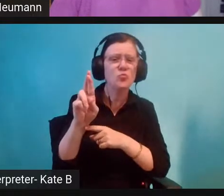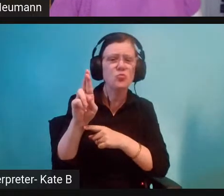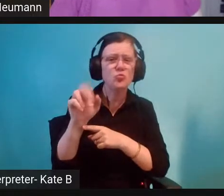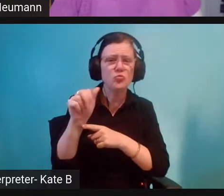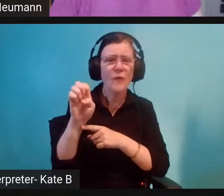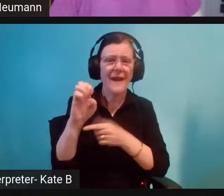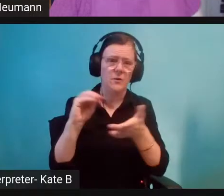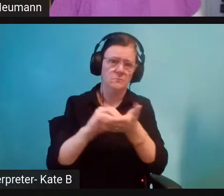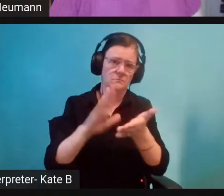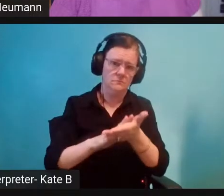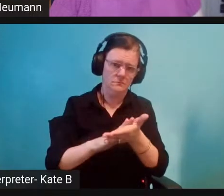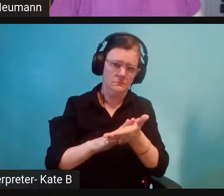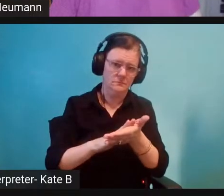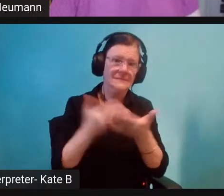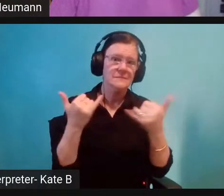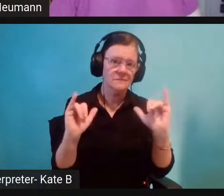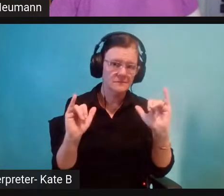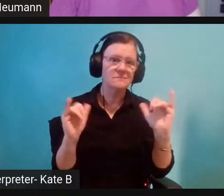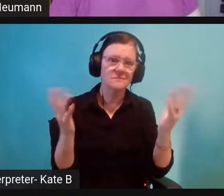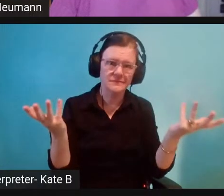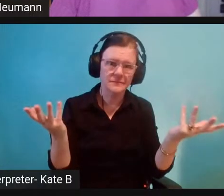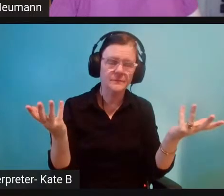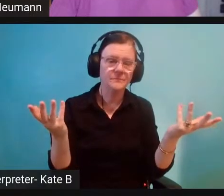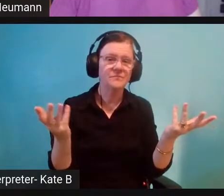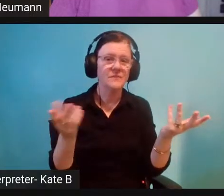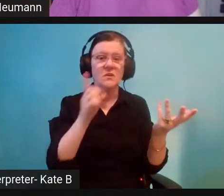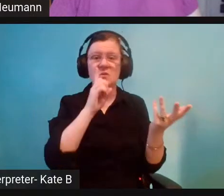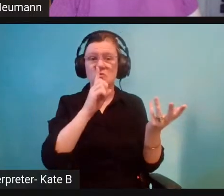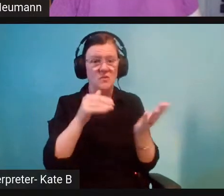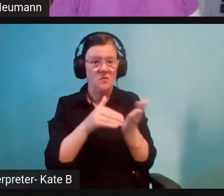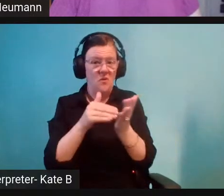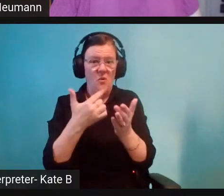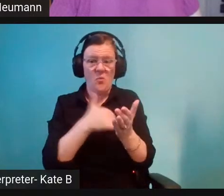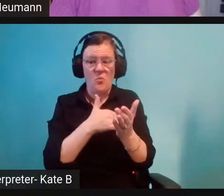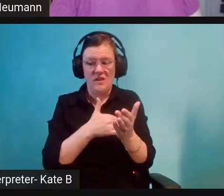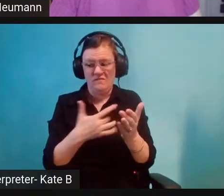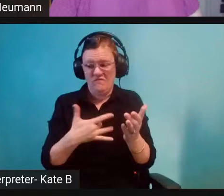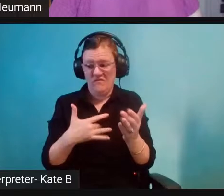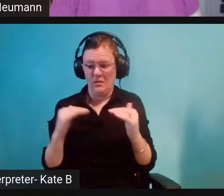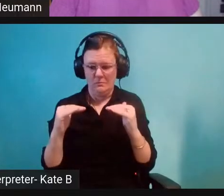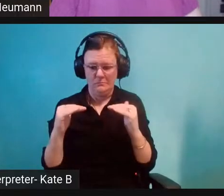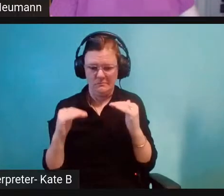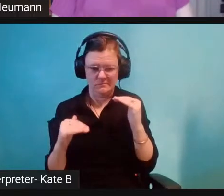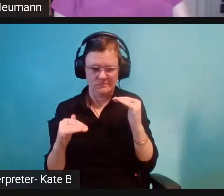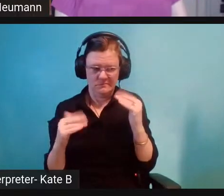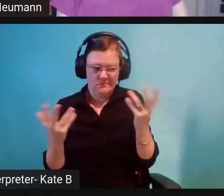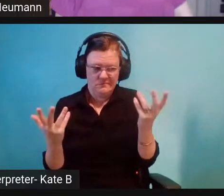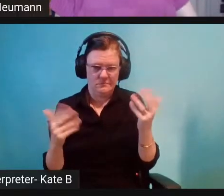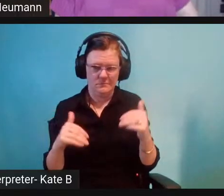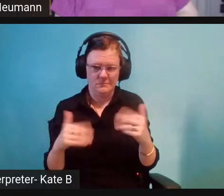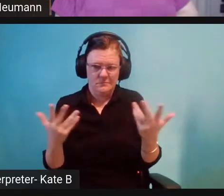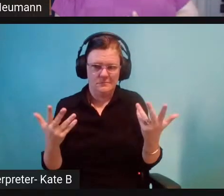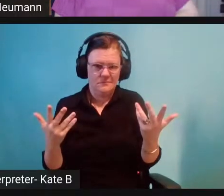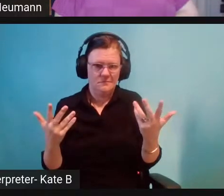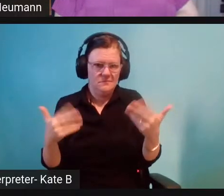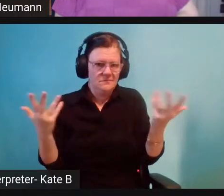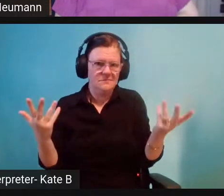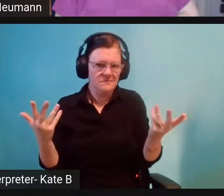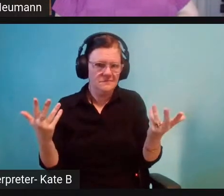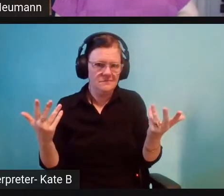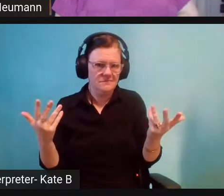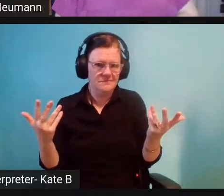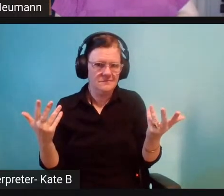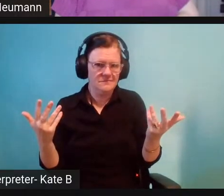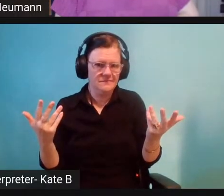think we're still, unfortunately, very much dealing incrementally as the